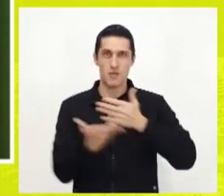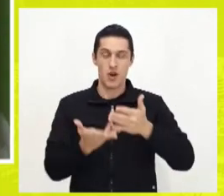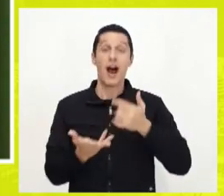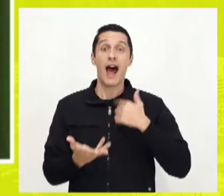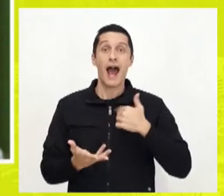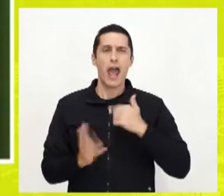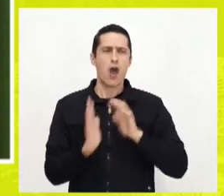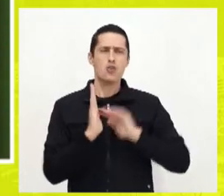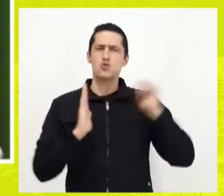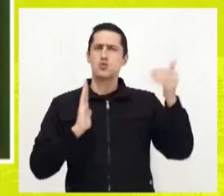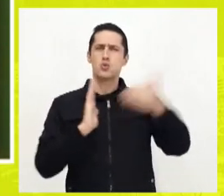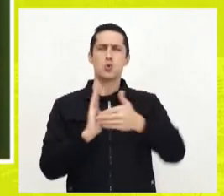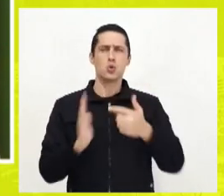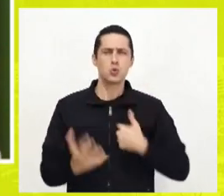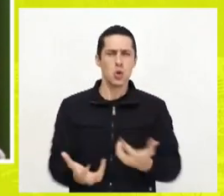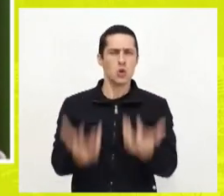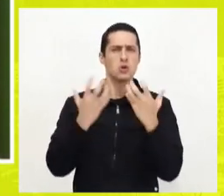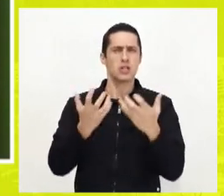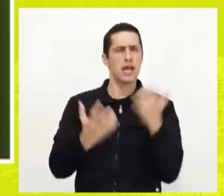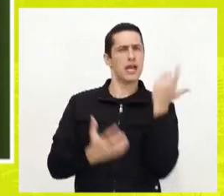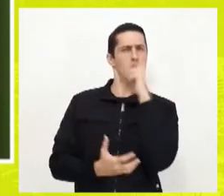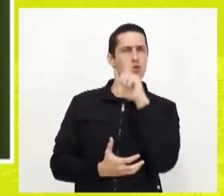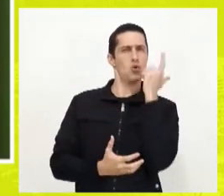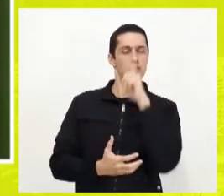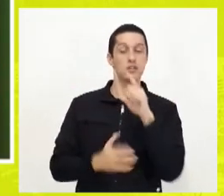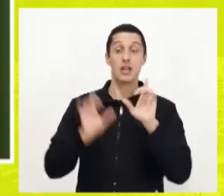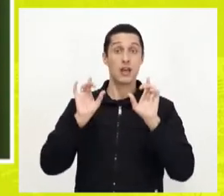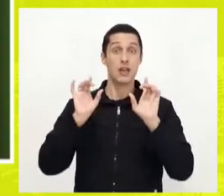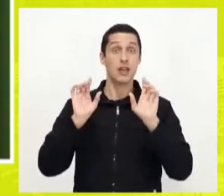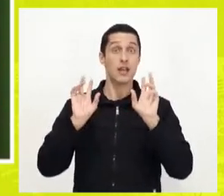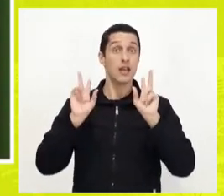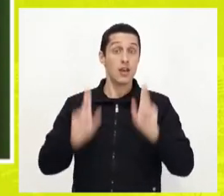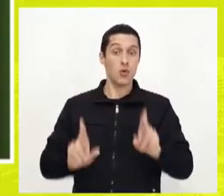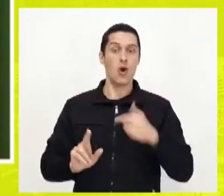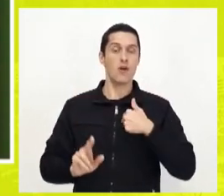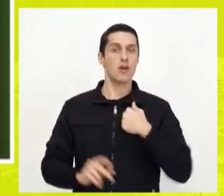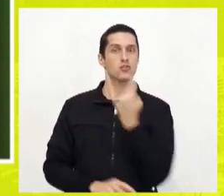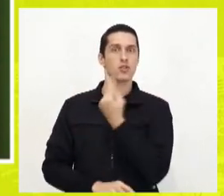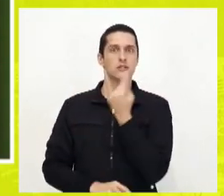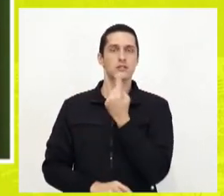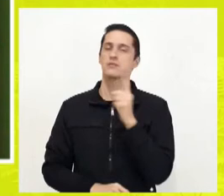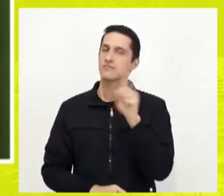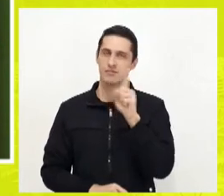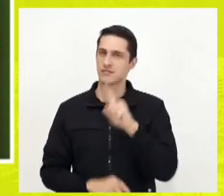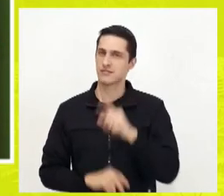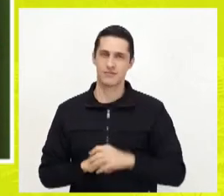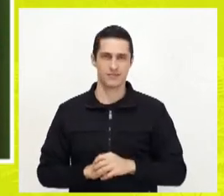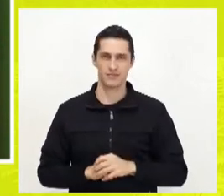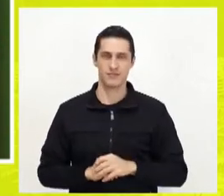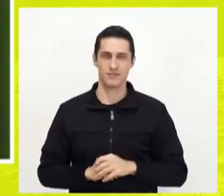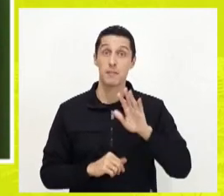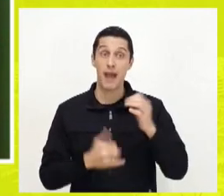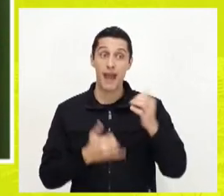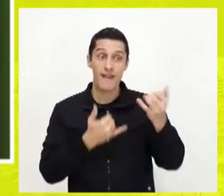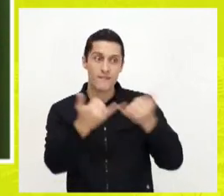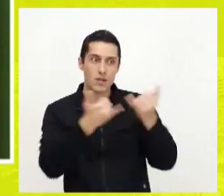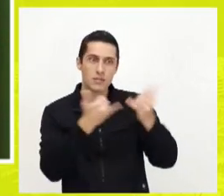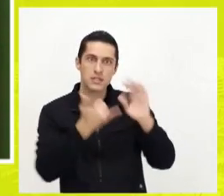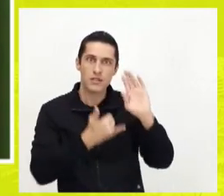way they want the way they would do it if they they were working alone but still in the field of misinformation